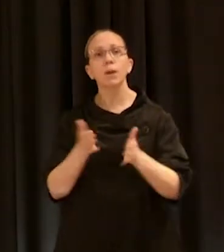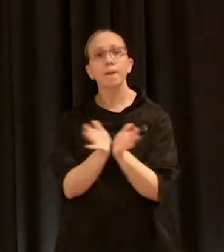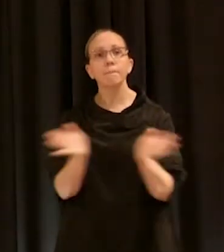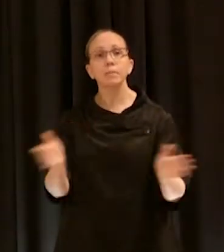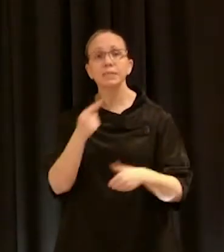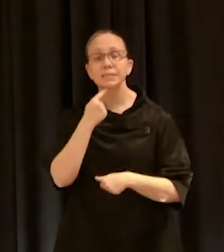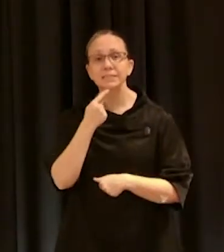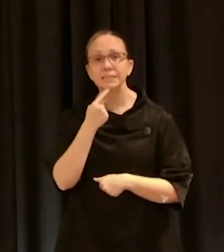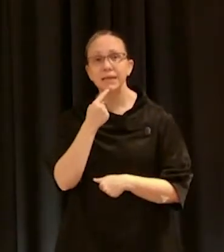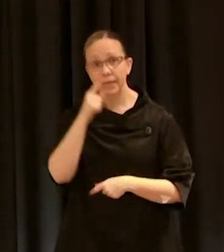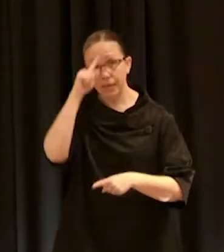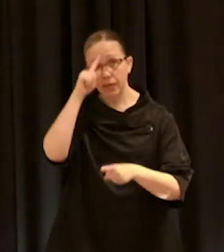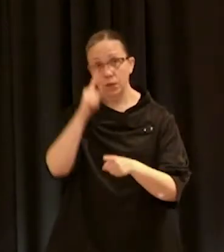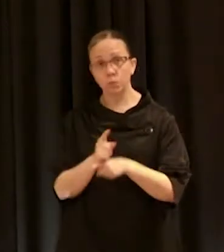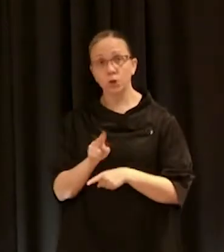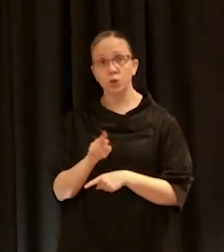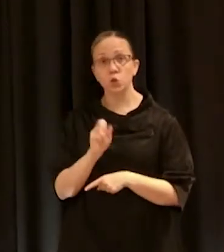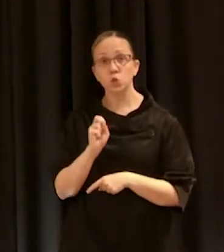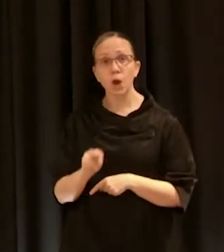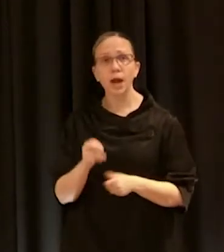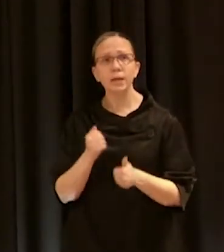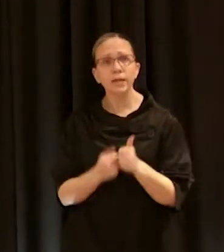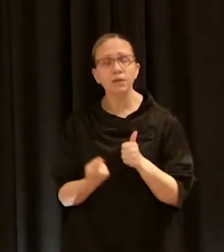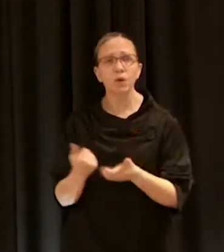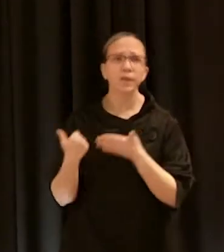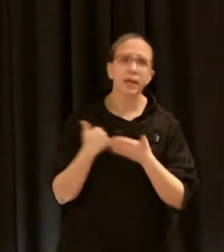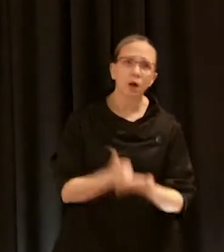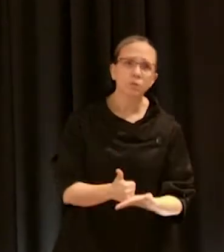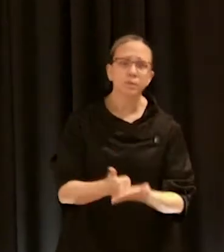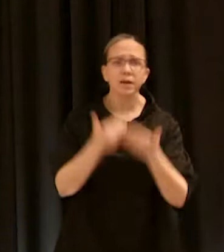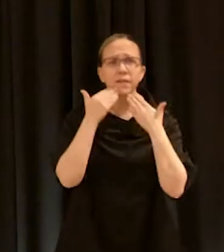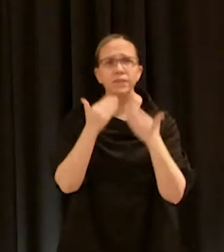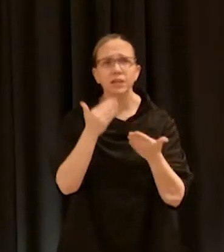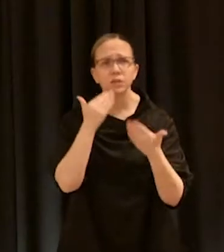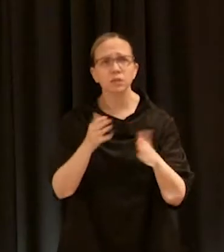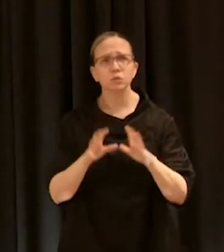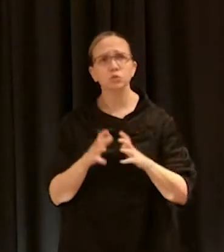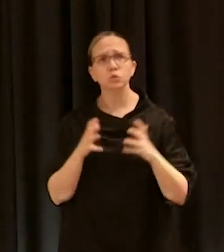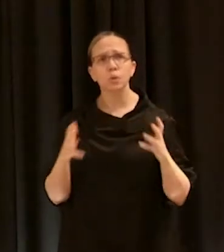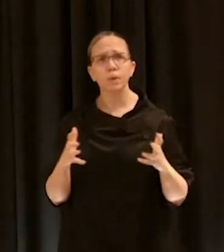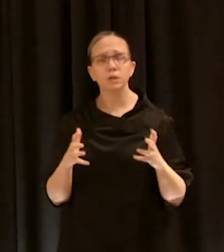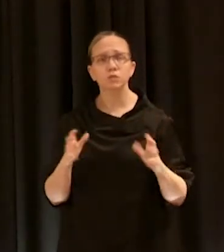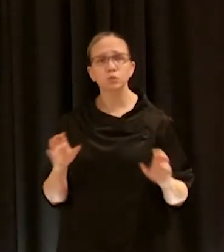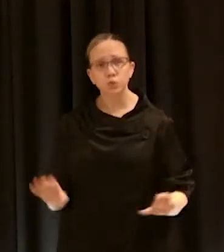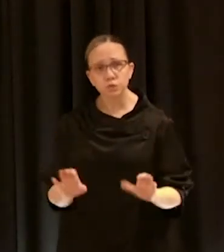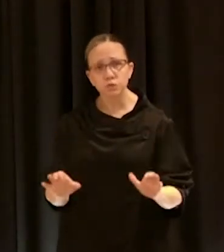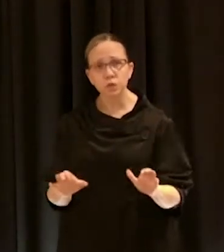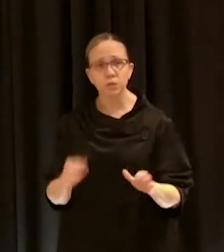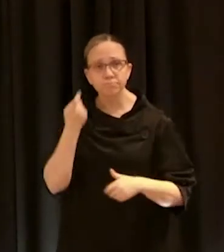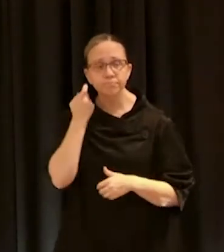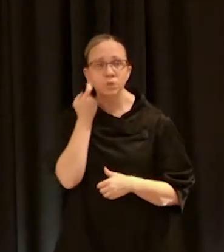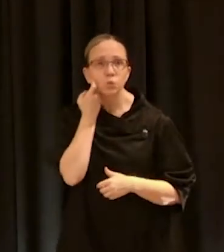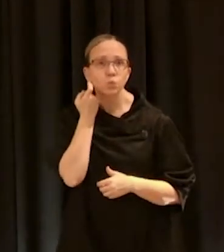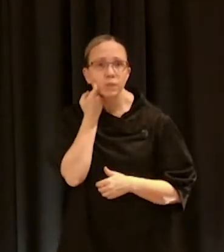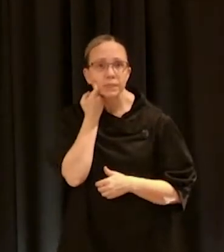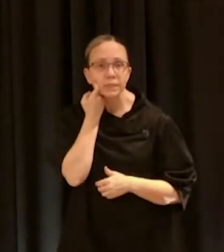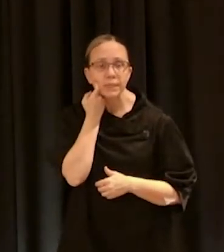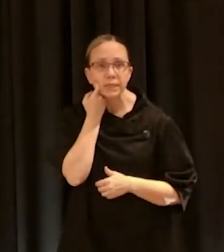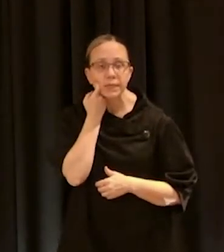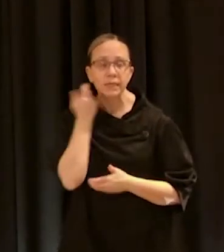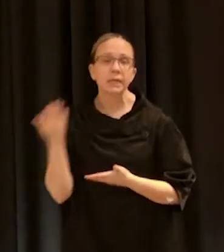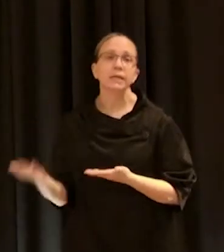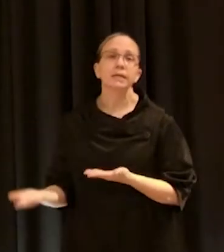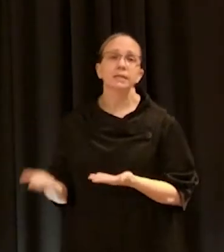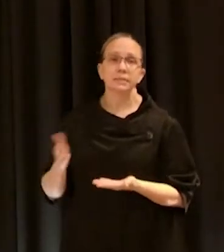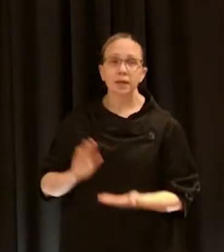say to Brother Ryan and to everyone that helps him, thank you so much for what you've done the last few weeks to bring